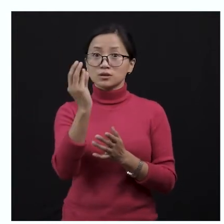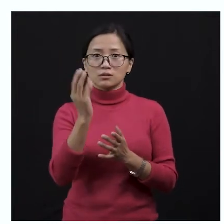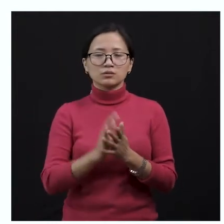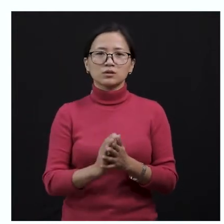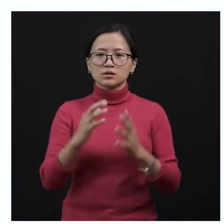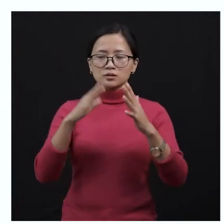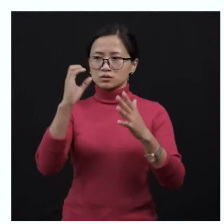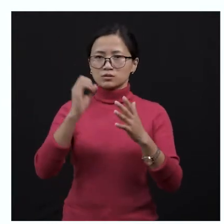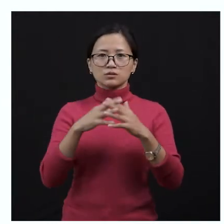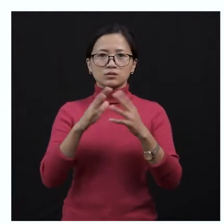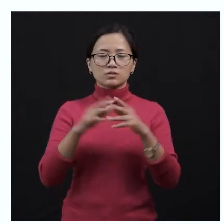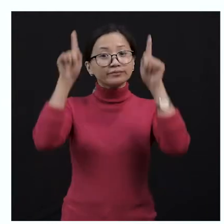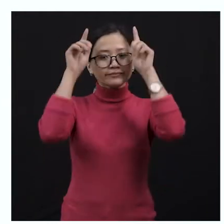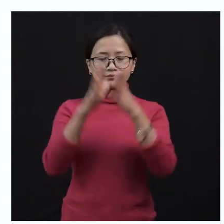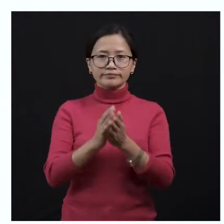cow dung.